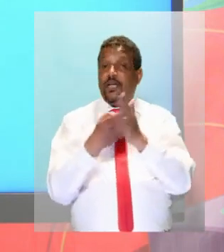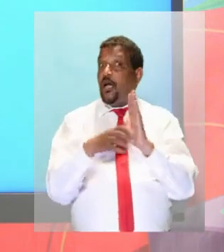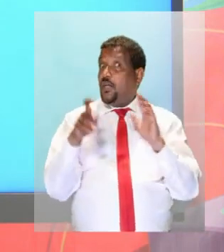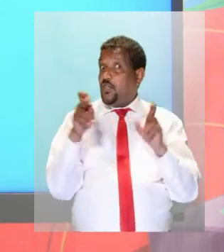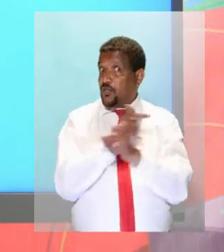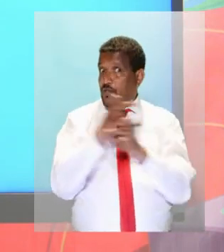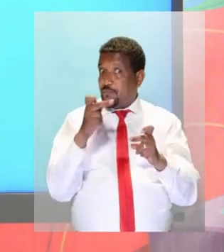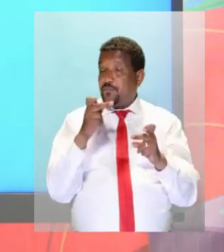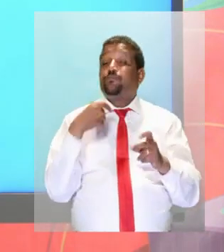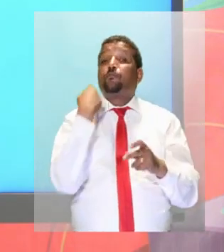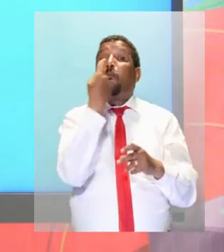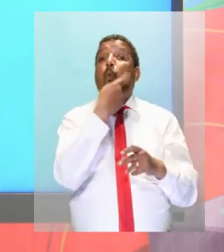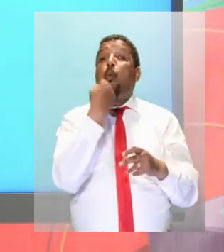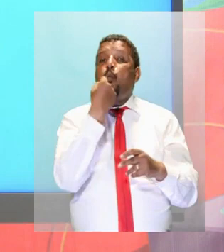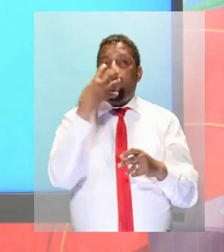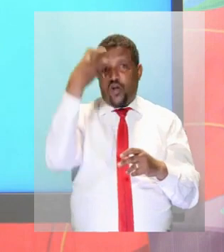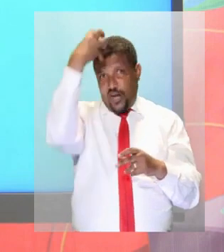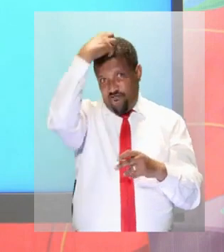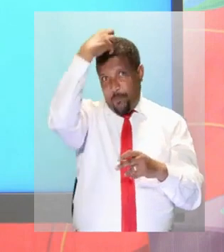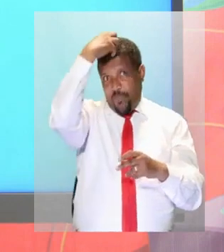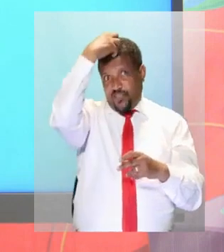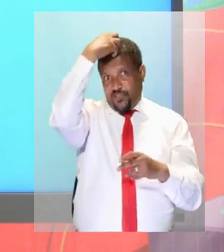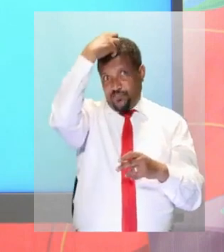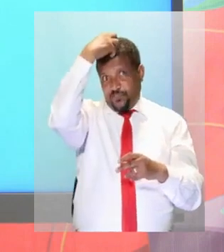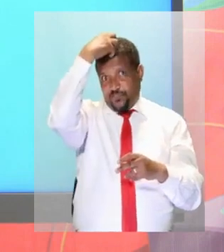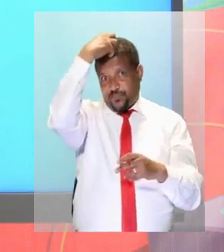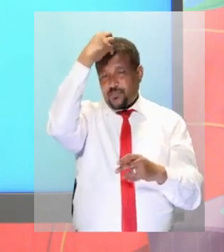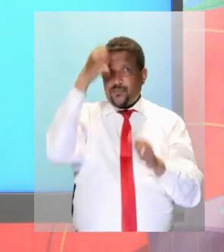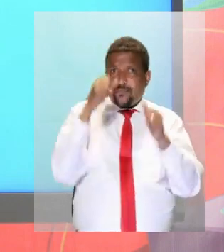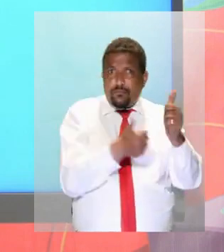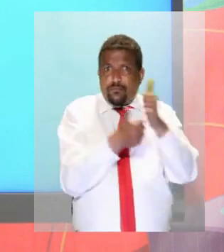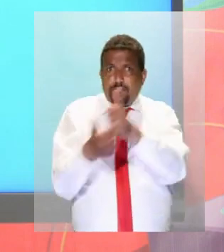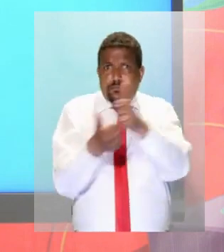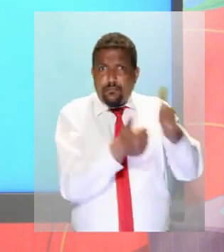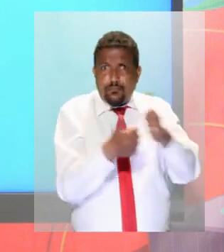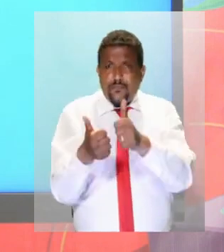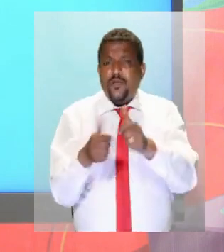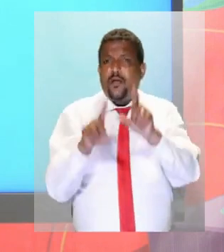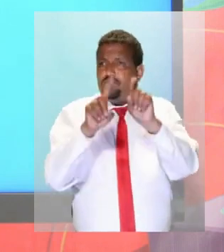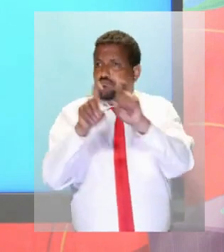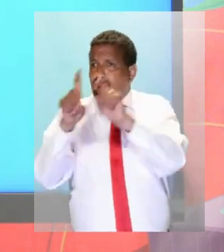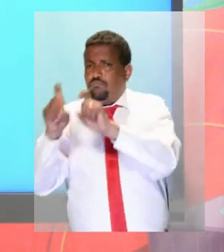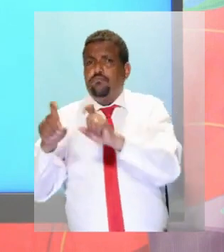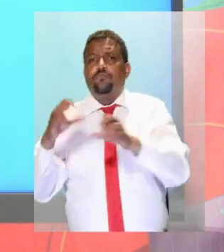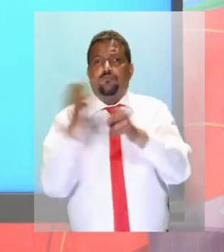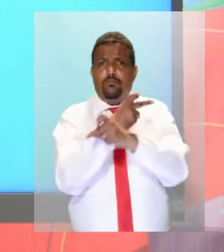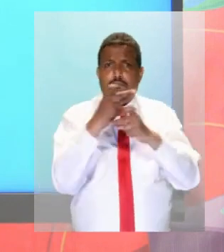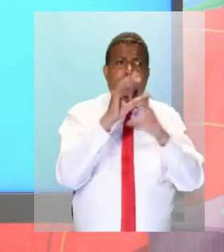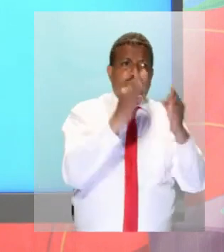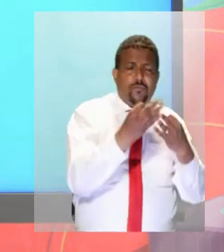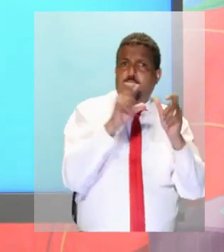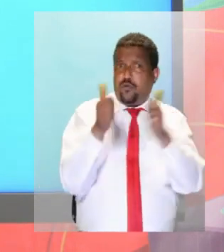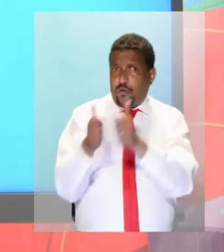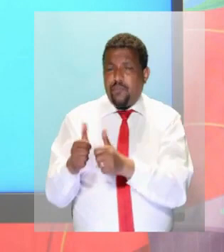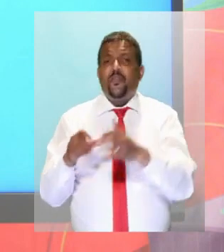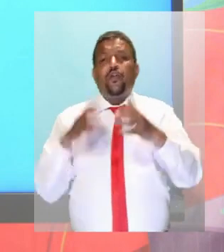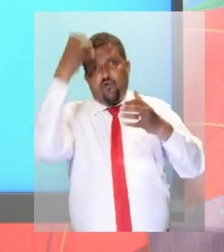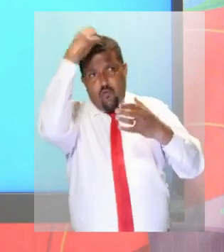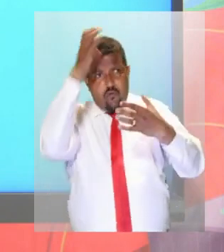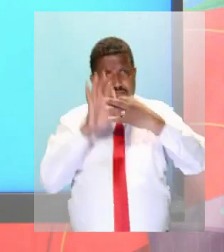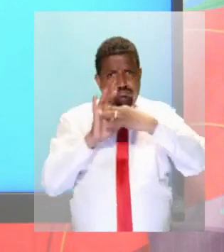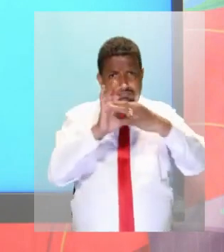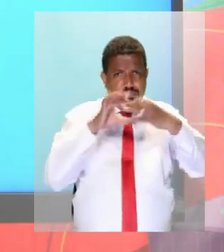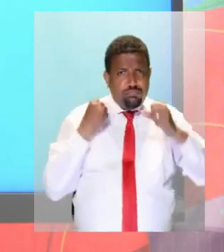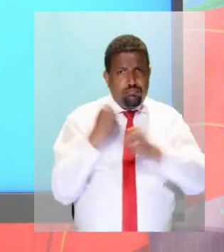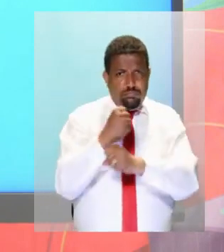government. Government is a system with legal power to regulate and control households and firms. Government engaged in